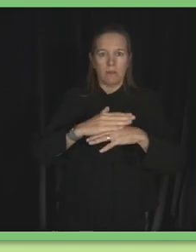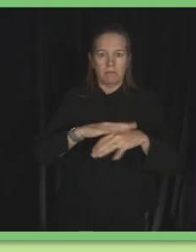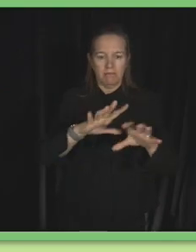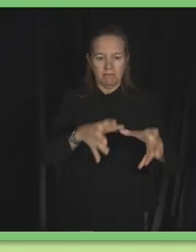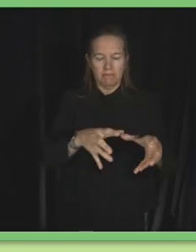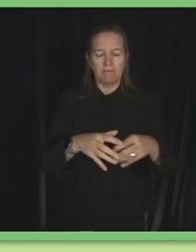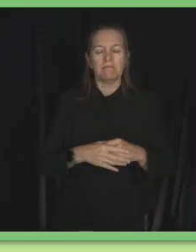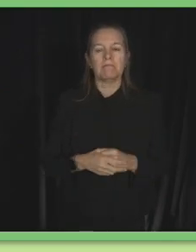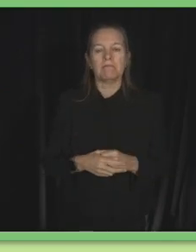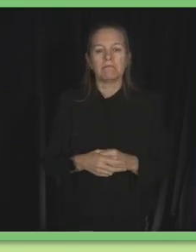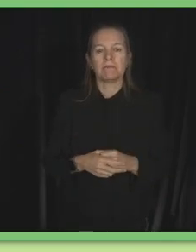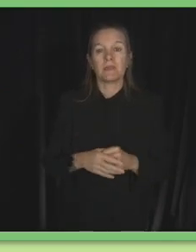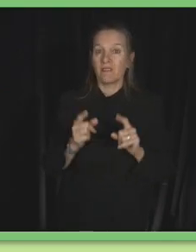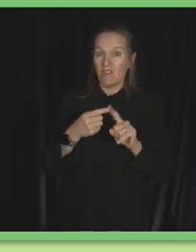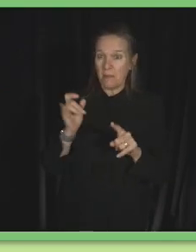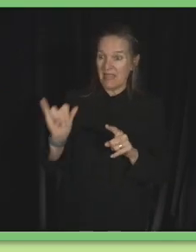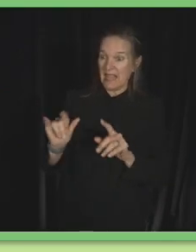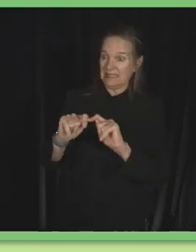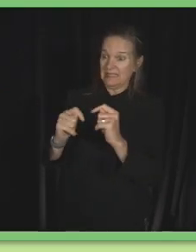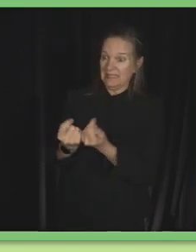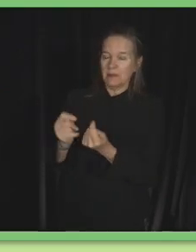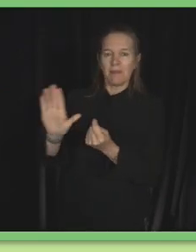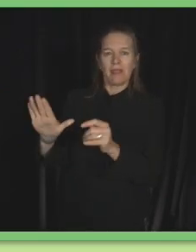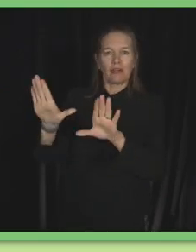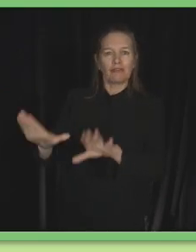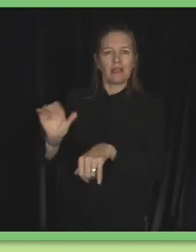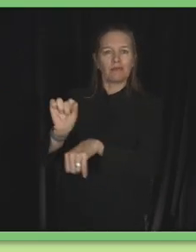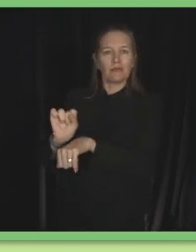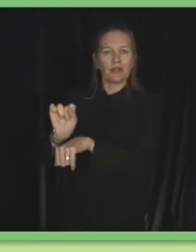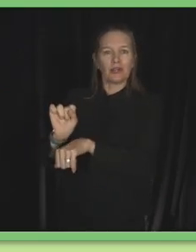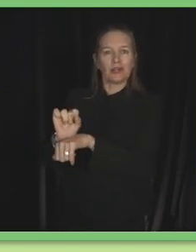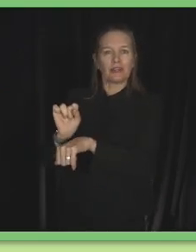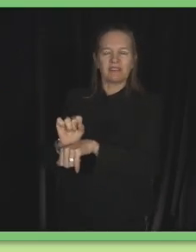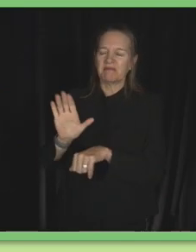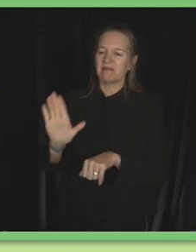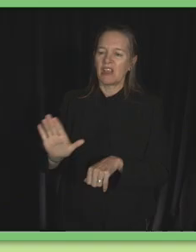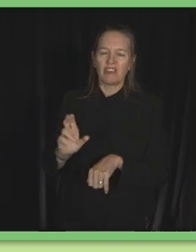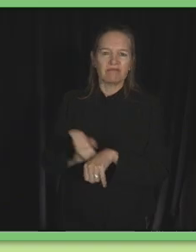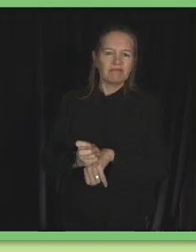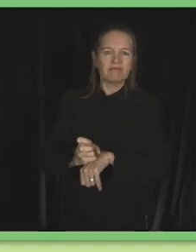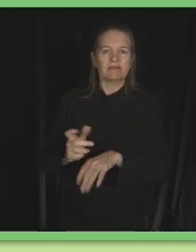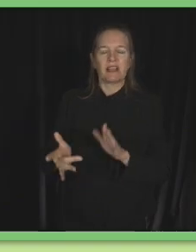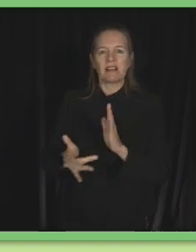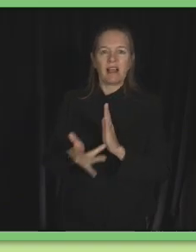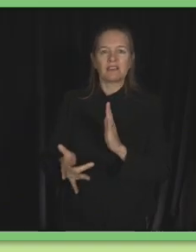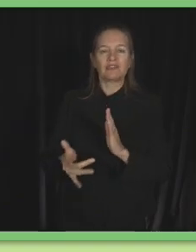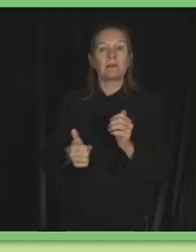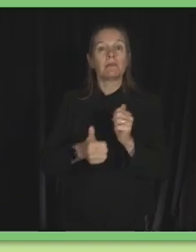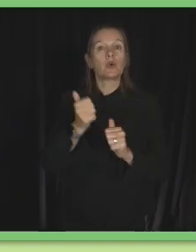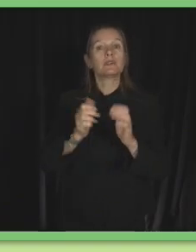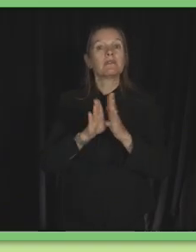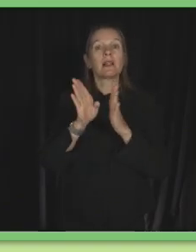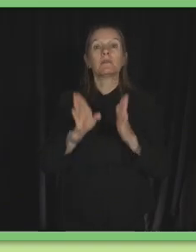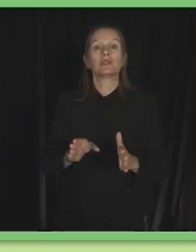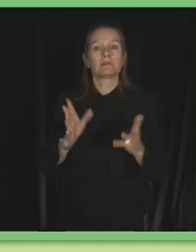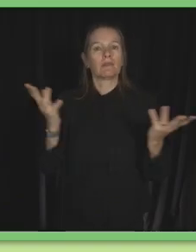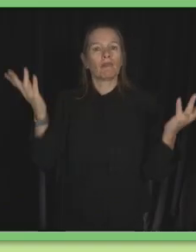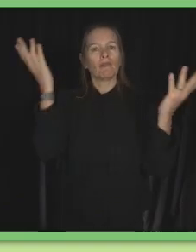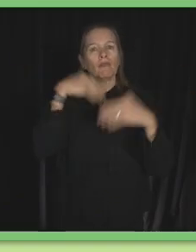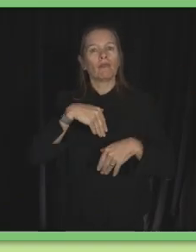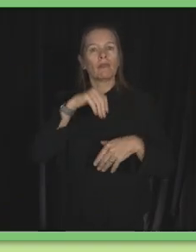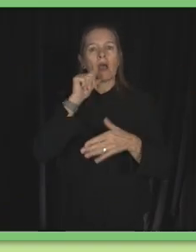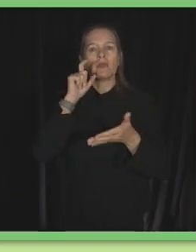Thanks to the great work of this team and the rock-solid technologies underneath, most developers did not even notice it was happening.